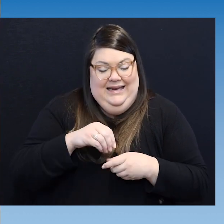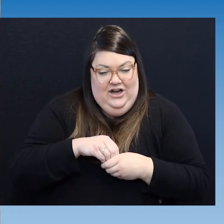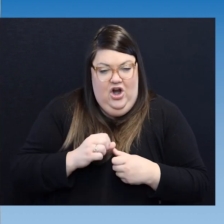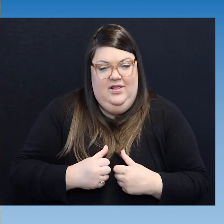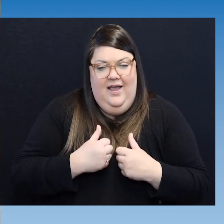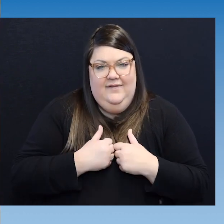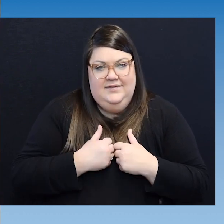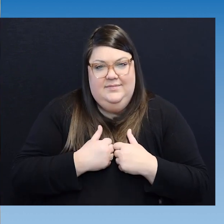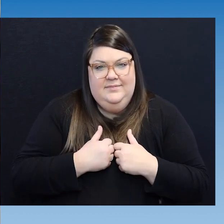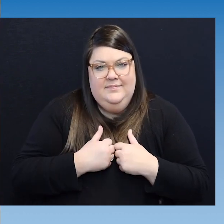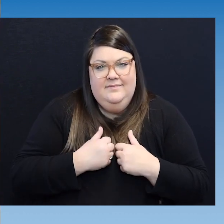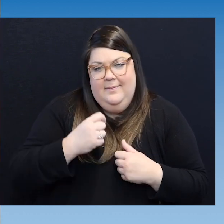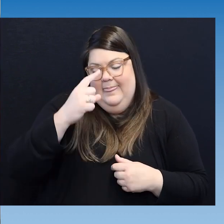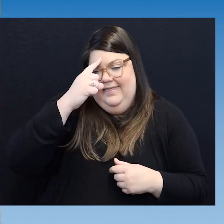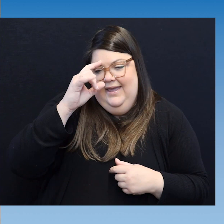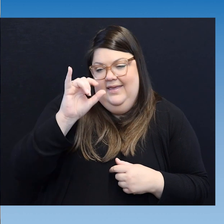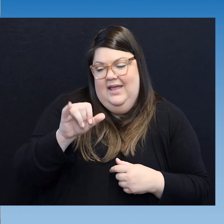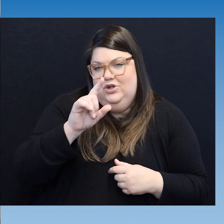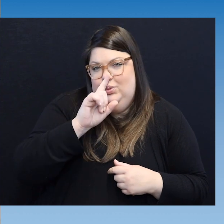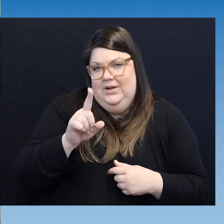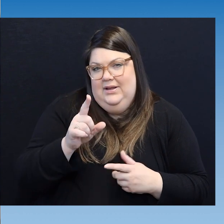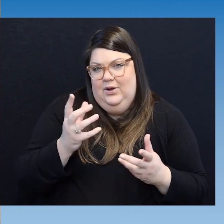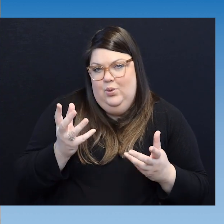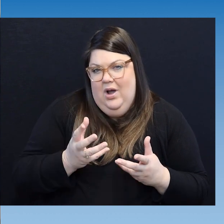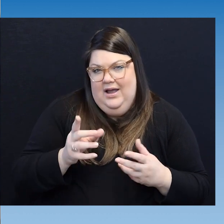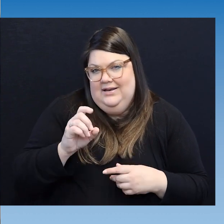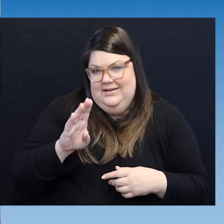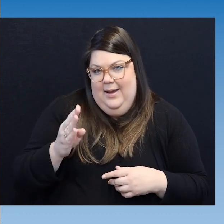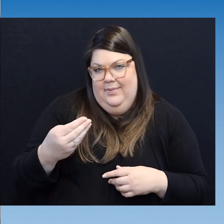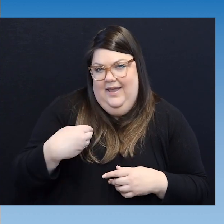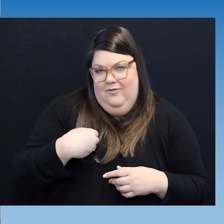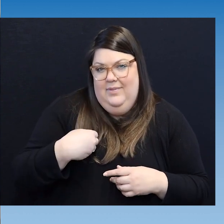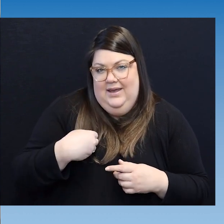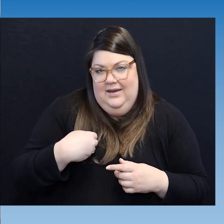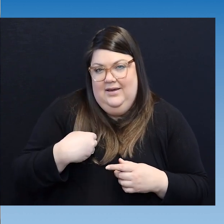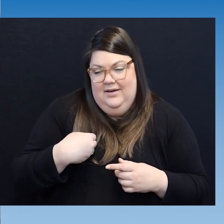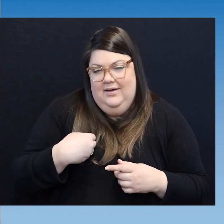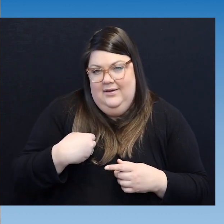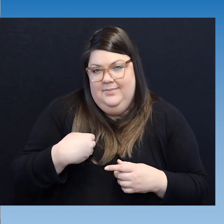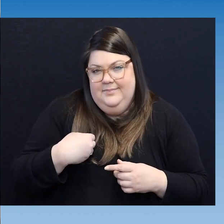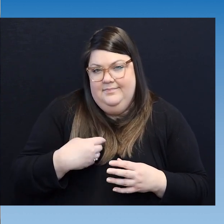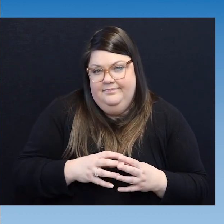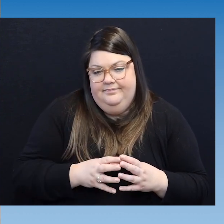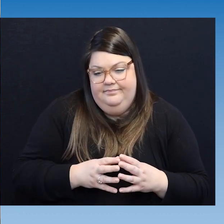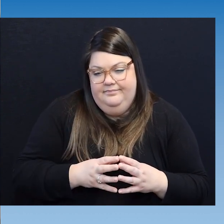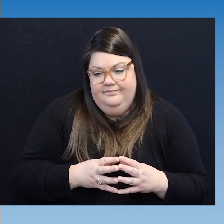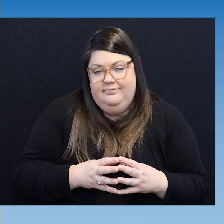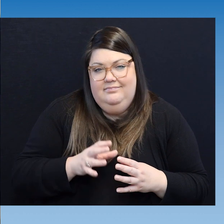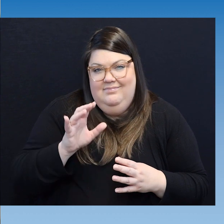And I think that is really what Deb gave me, was really